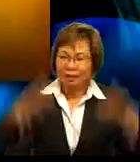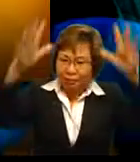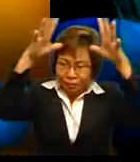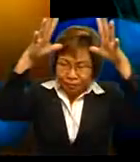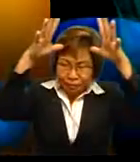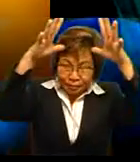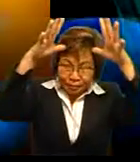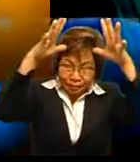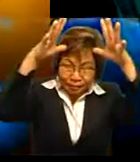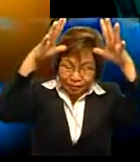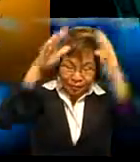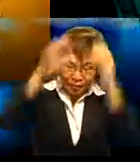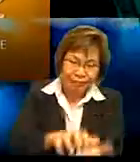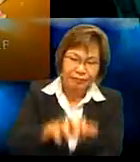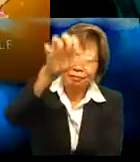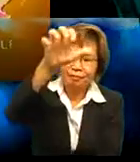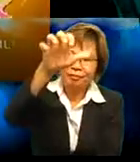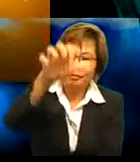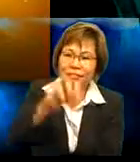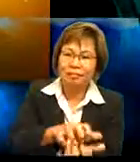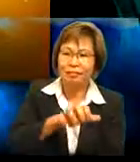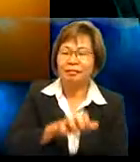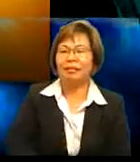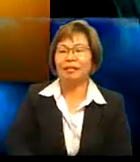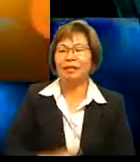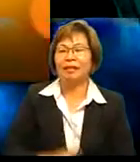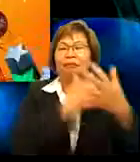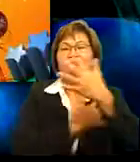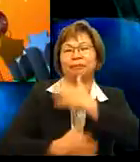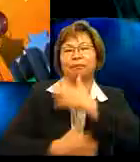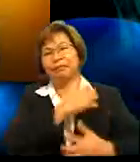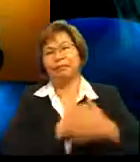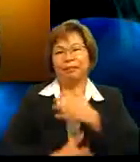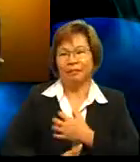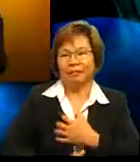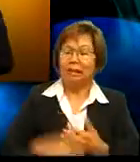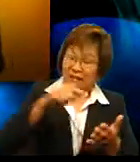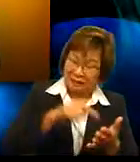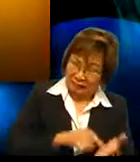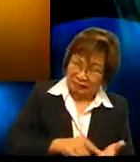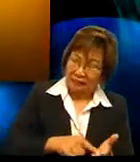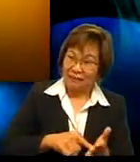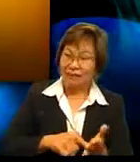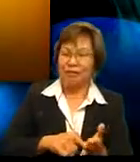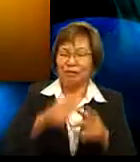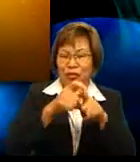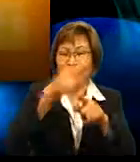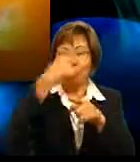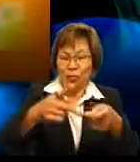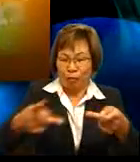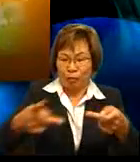deer, crocodile, and bear. And these are the words for